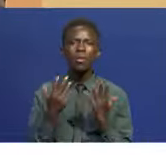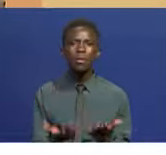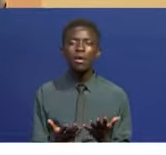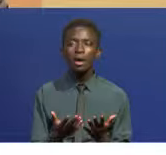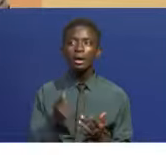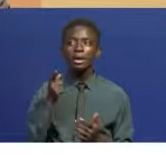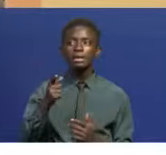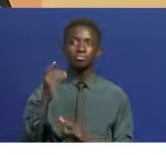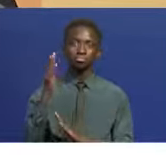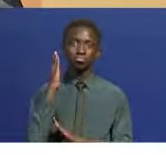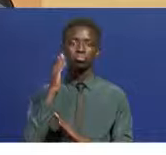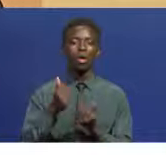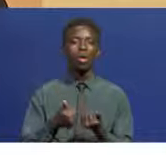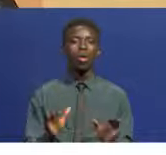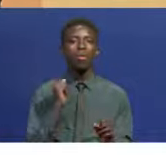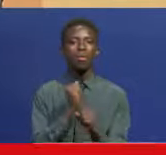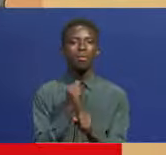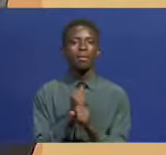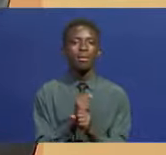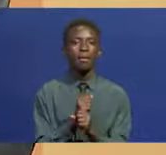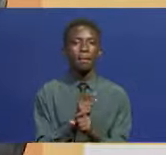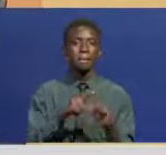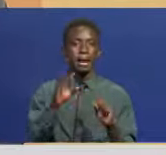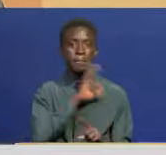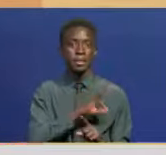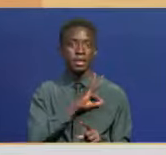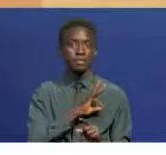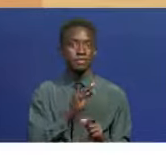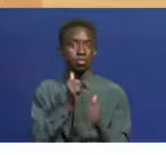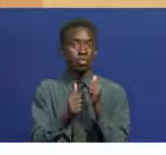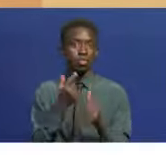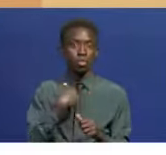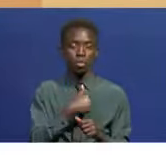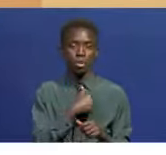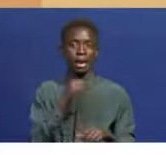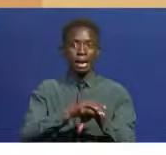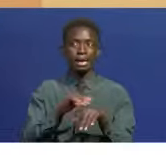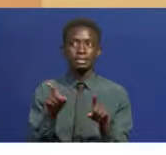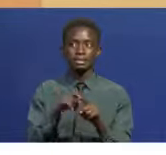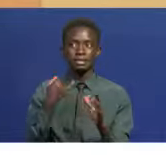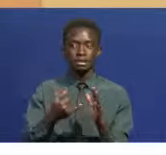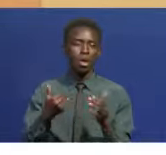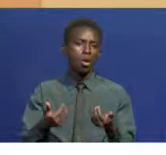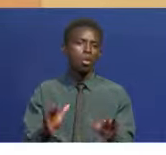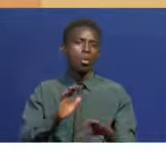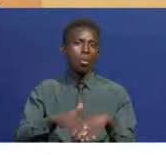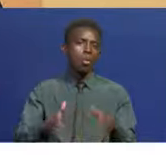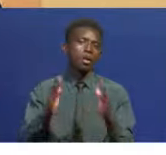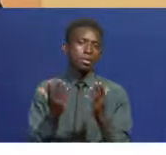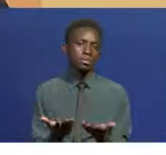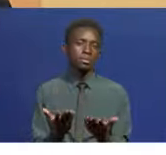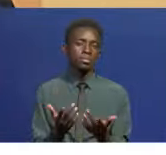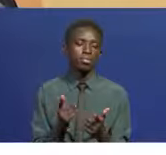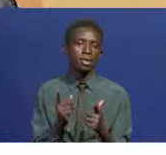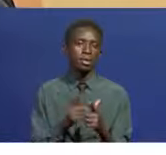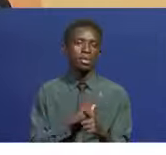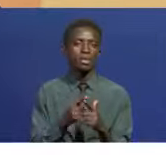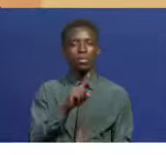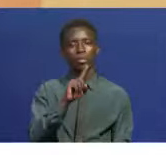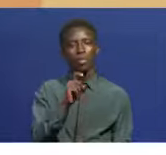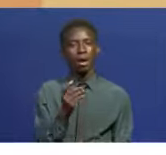this guard will lose his job and the benefit of the greater good that we are pursuing as an industry, we lose it along the way. Okay. So then how do we